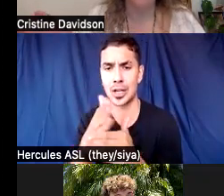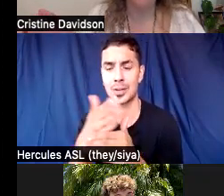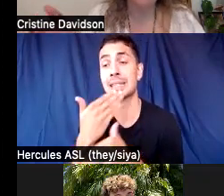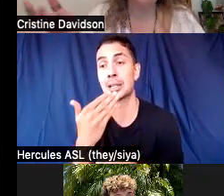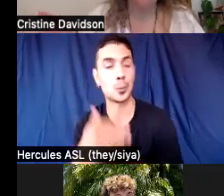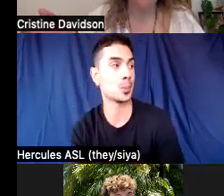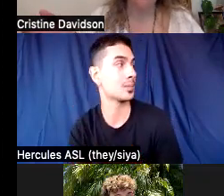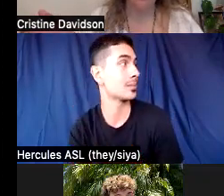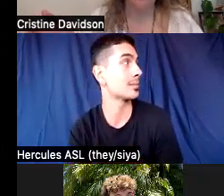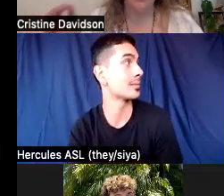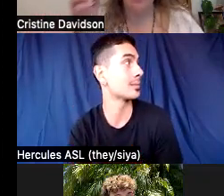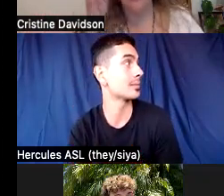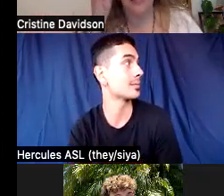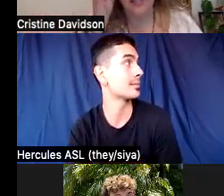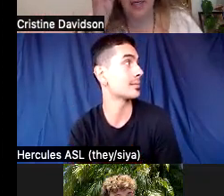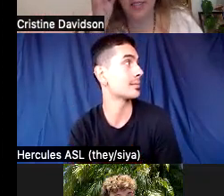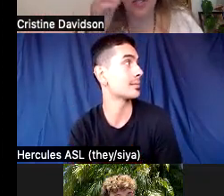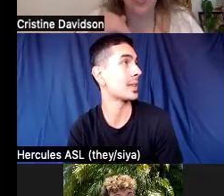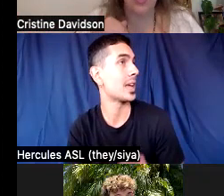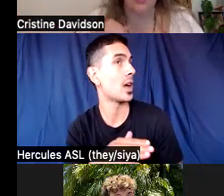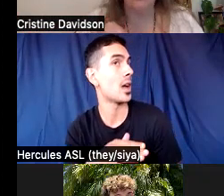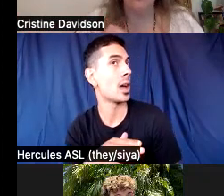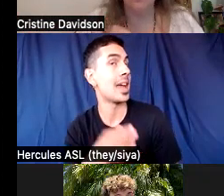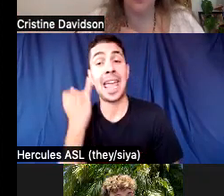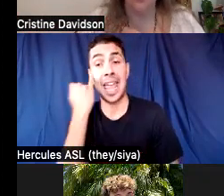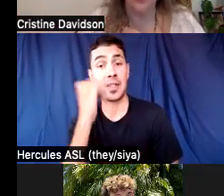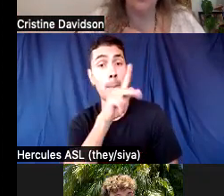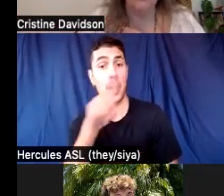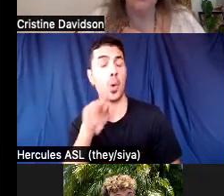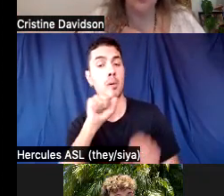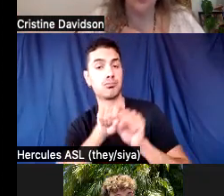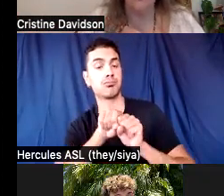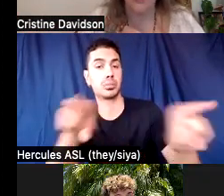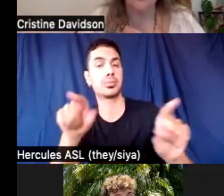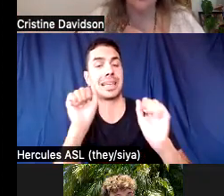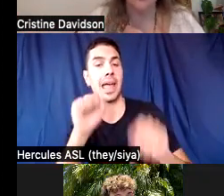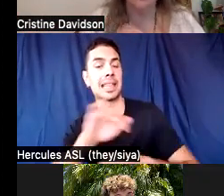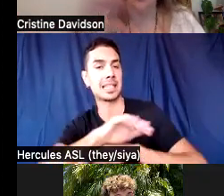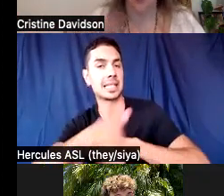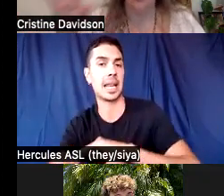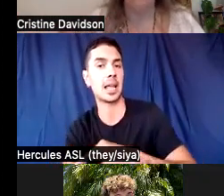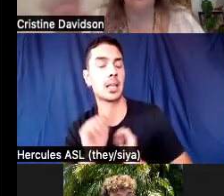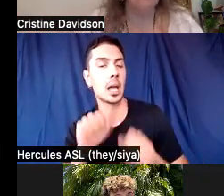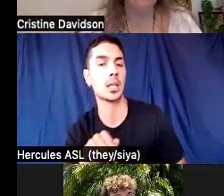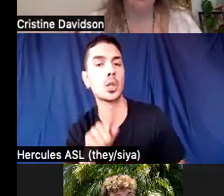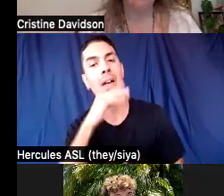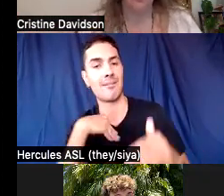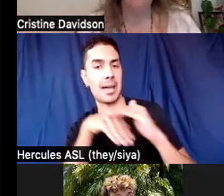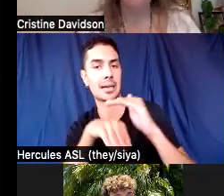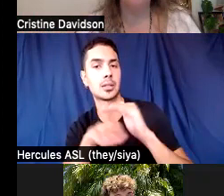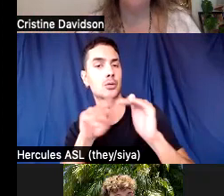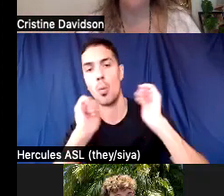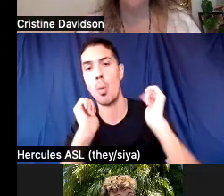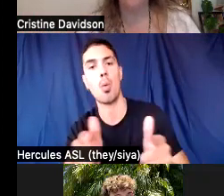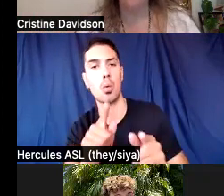Otherwise, the PowerPoint will be in that link that I'll send you tonight of the recording. So you'll have access to all of it.